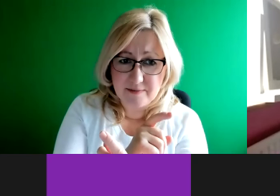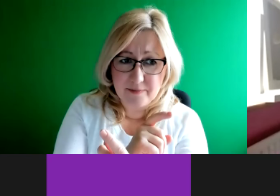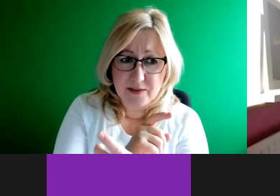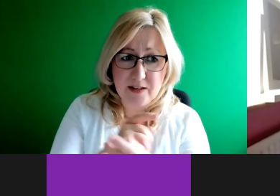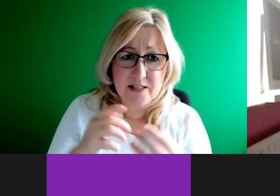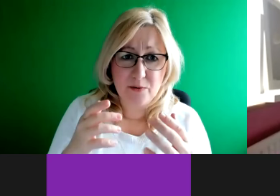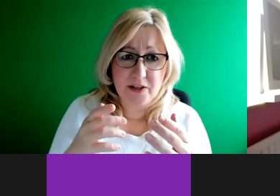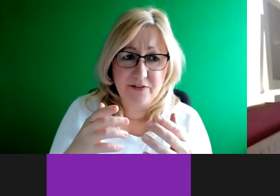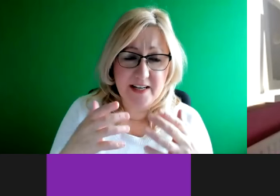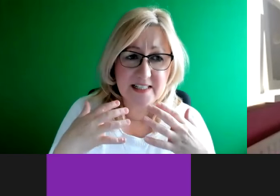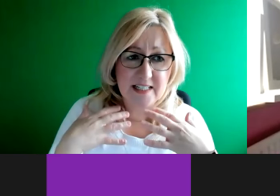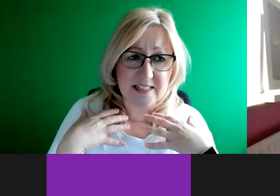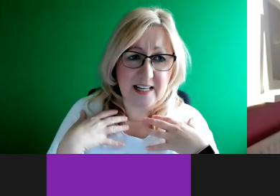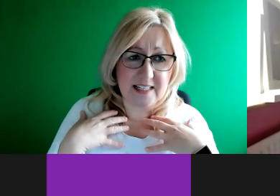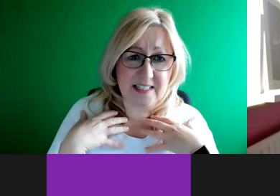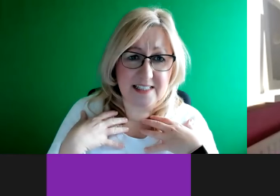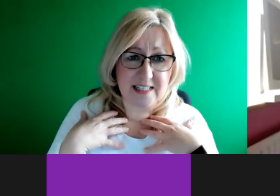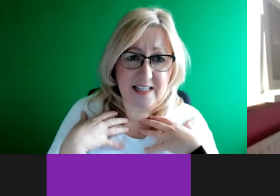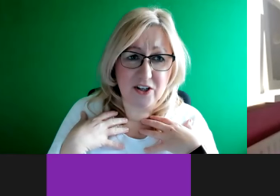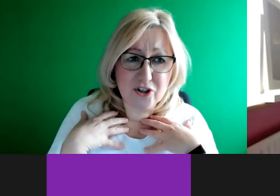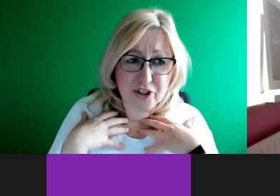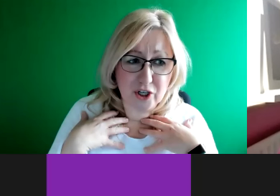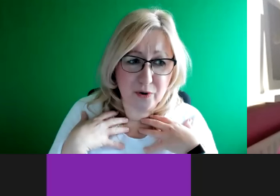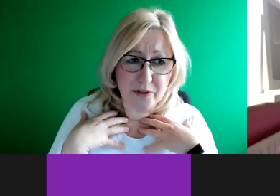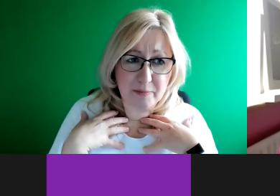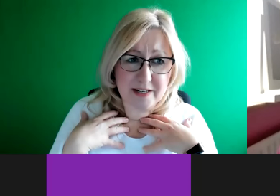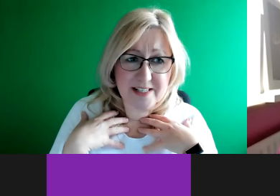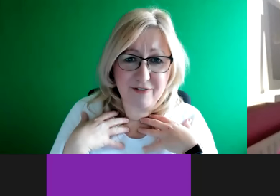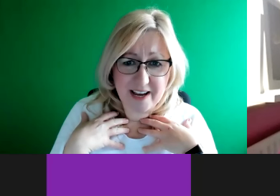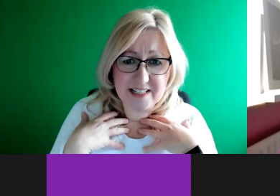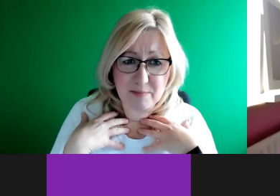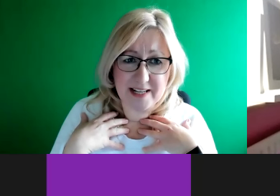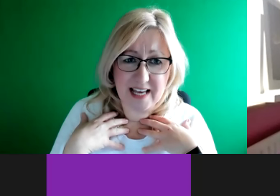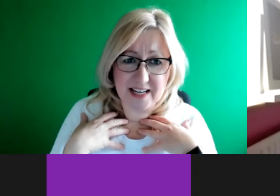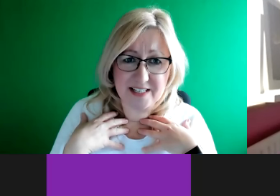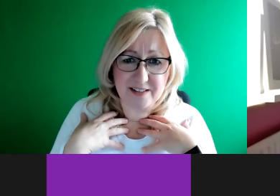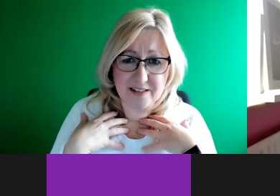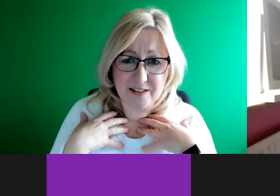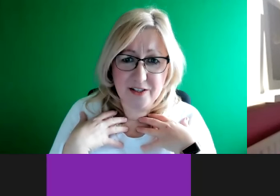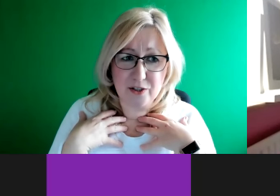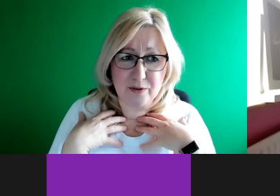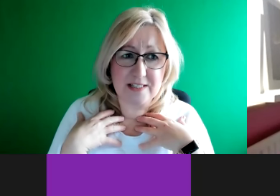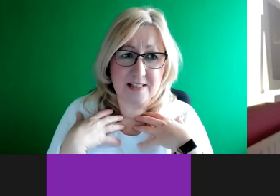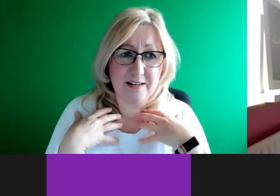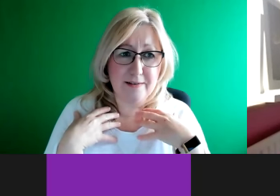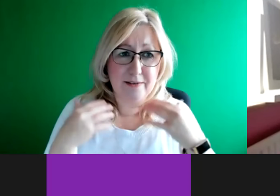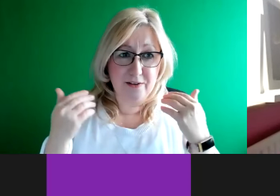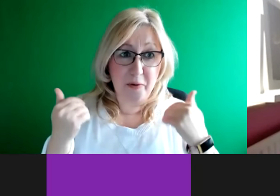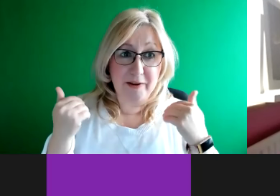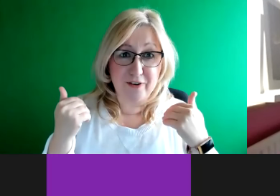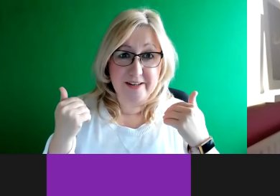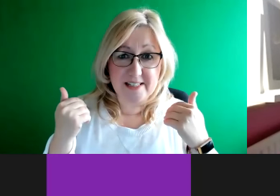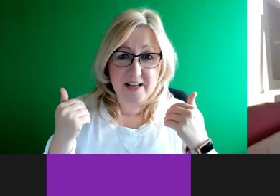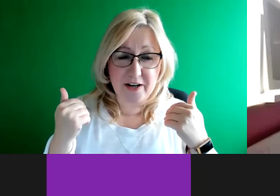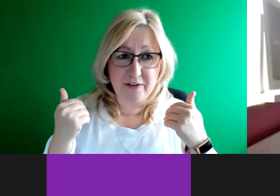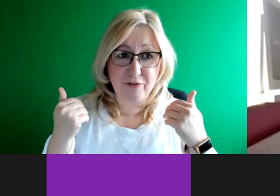that. So what you're finding is that it is the undergoer, the person affected by the action, who is